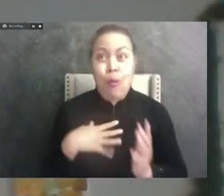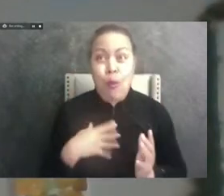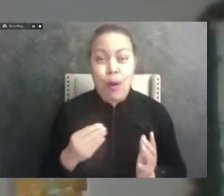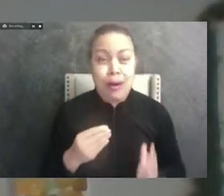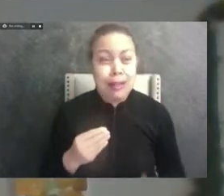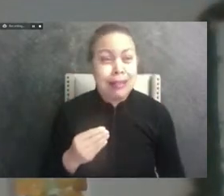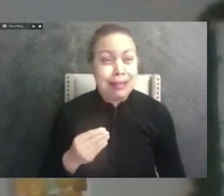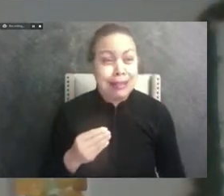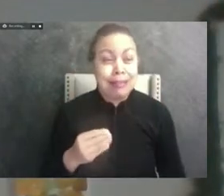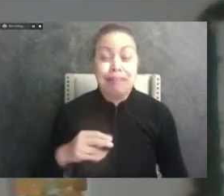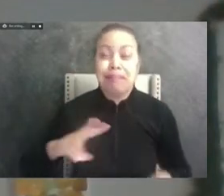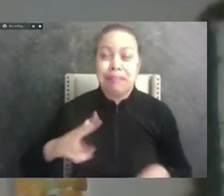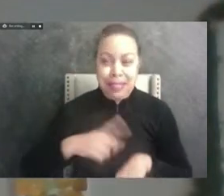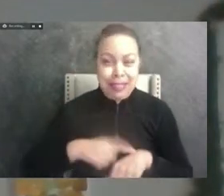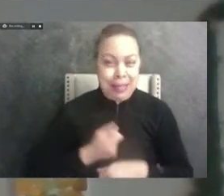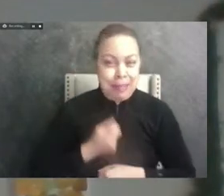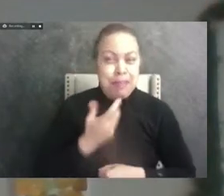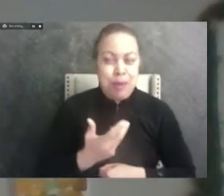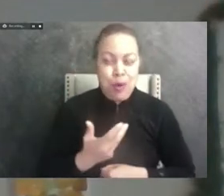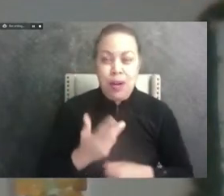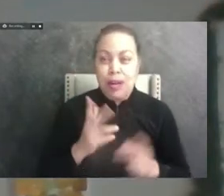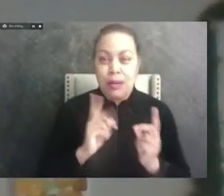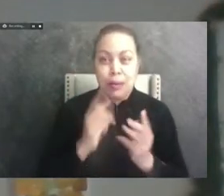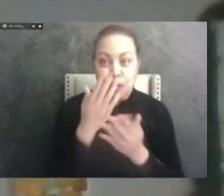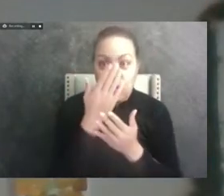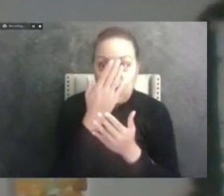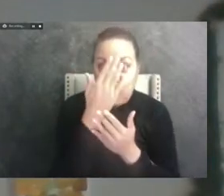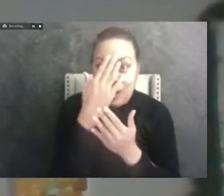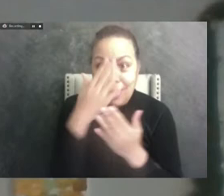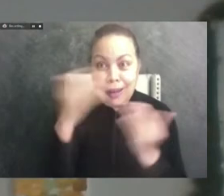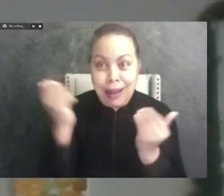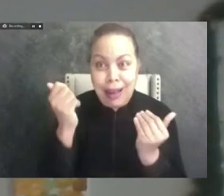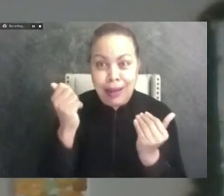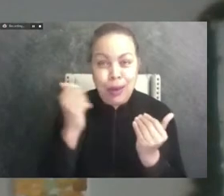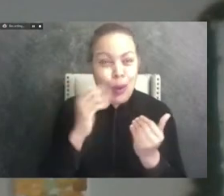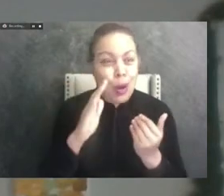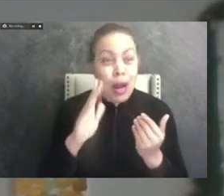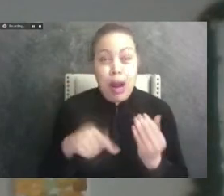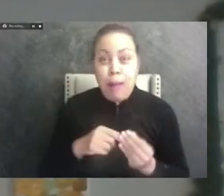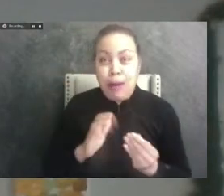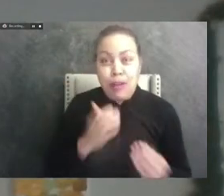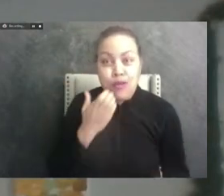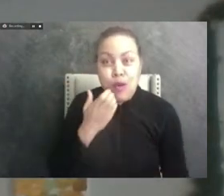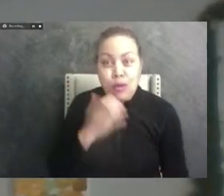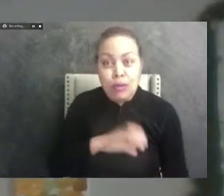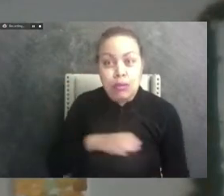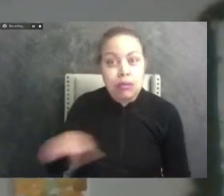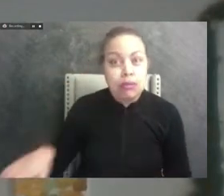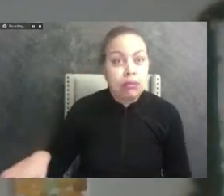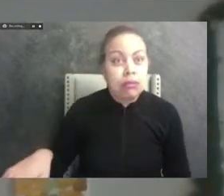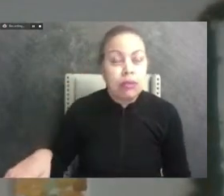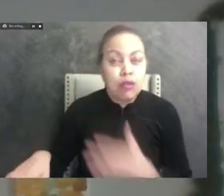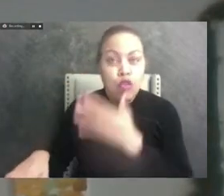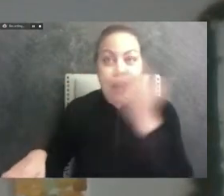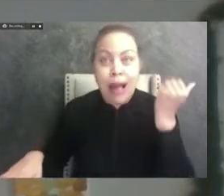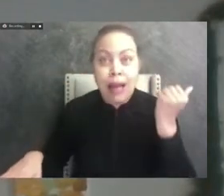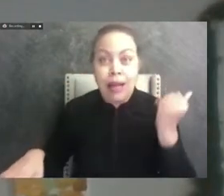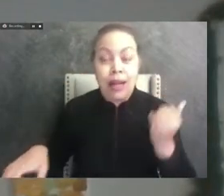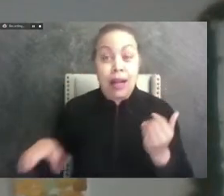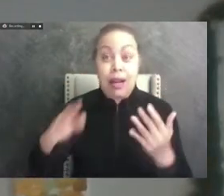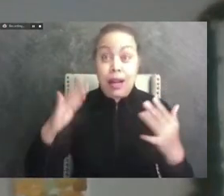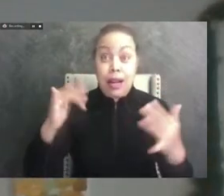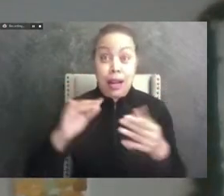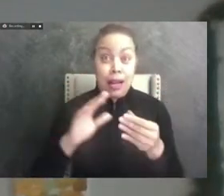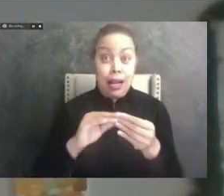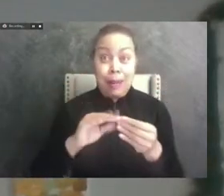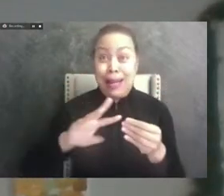second poem erased the memory of every cell phone in the nightclub, and by the fourth line of the